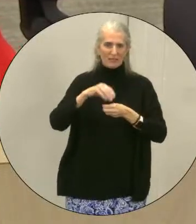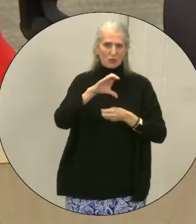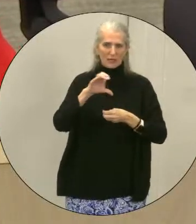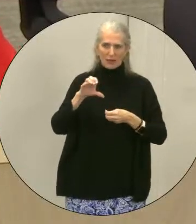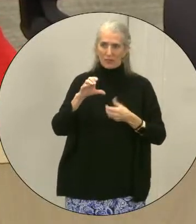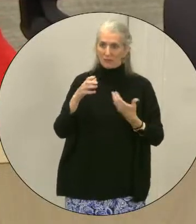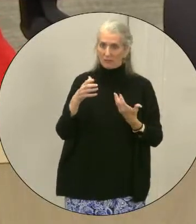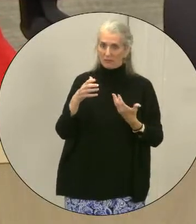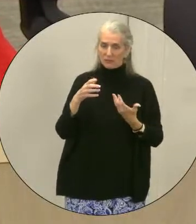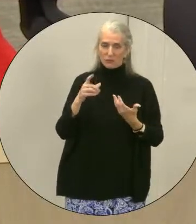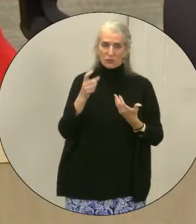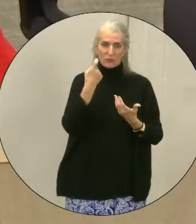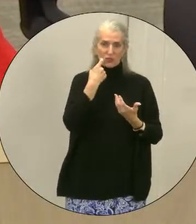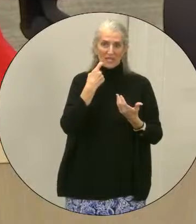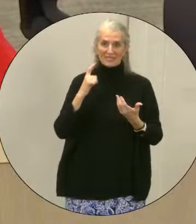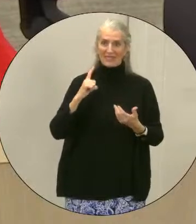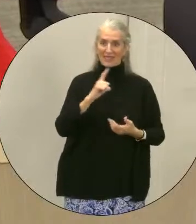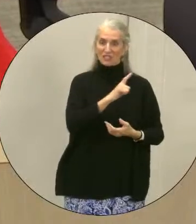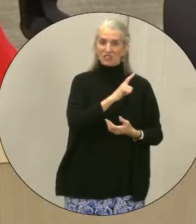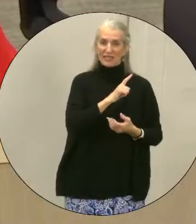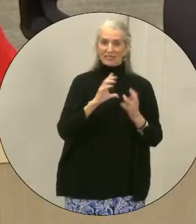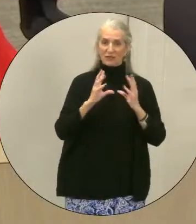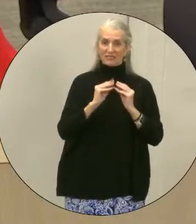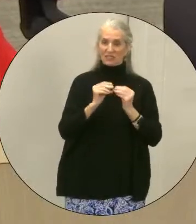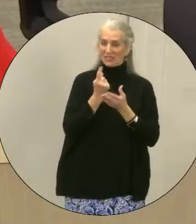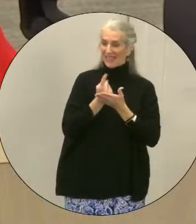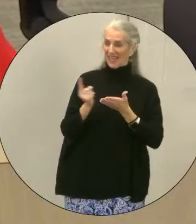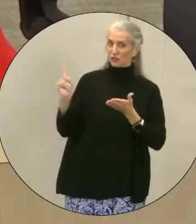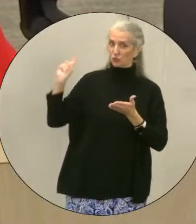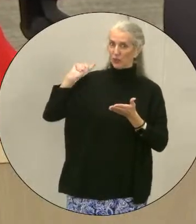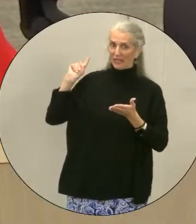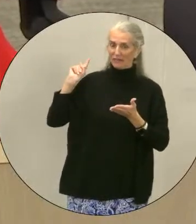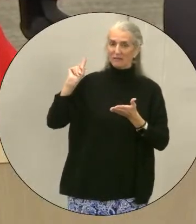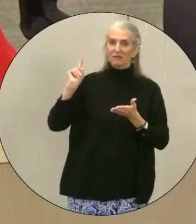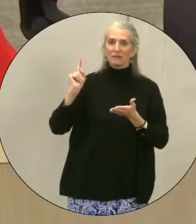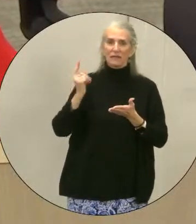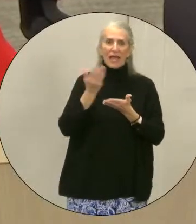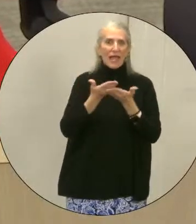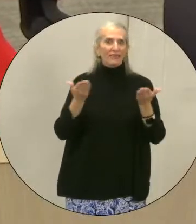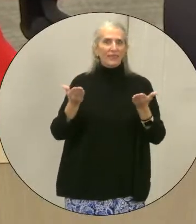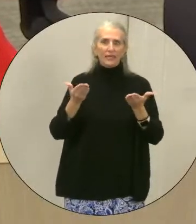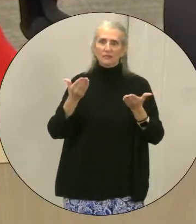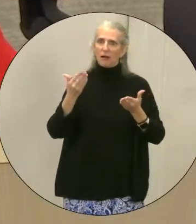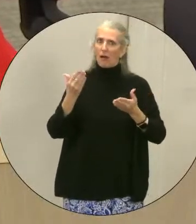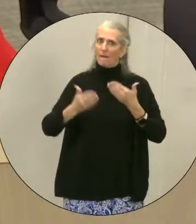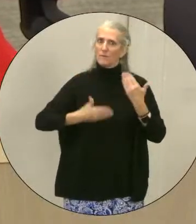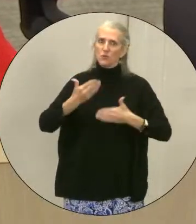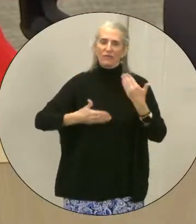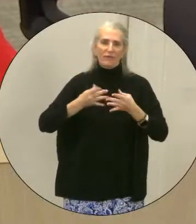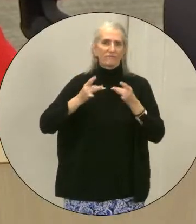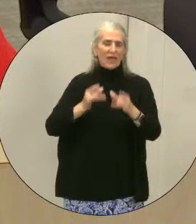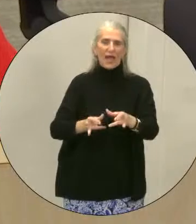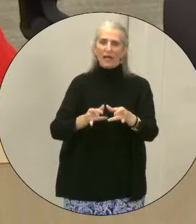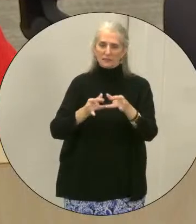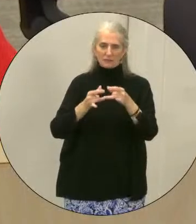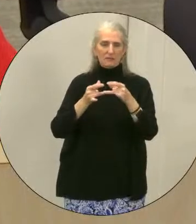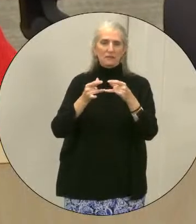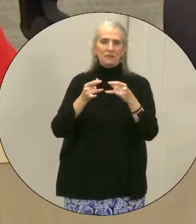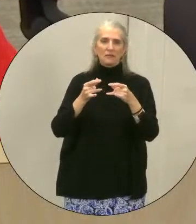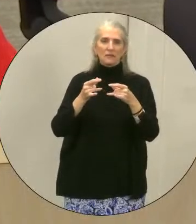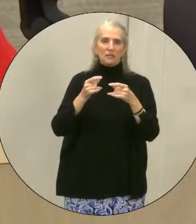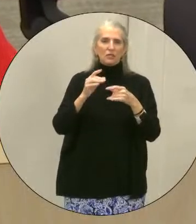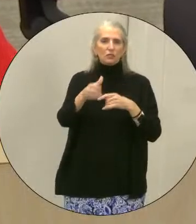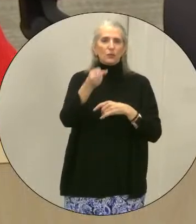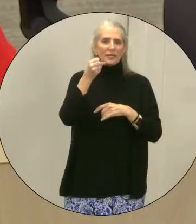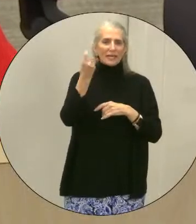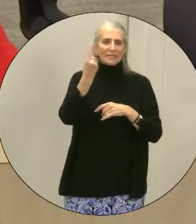were just in legislative session last week, and things are moving fast, right? And to get someone, I believe,